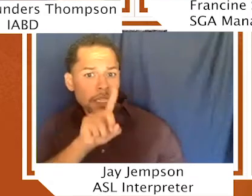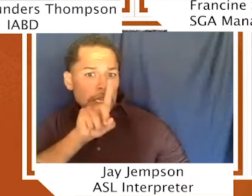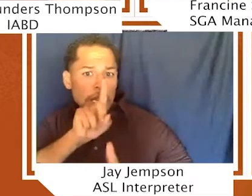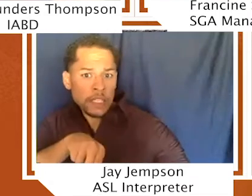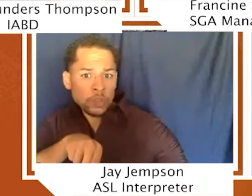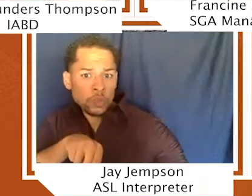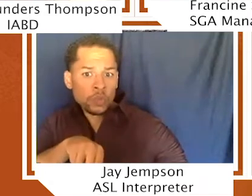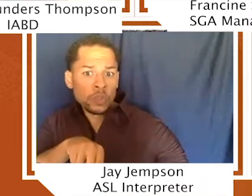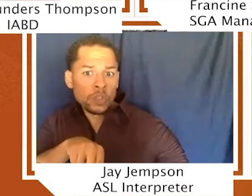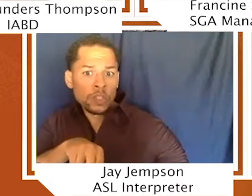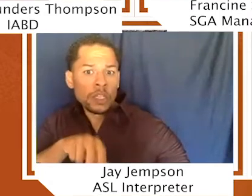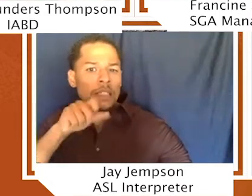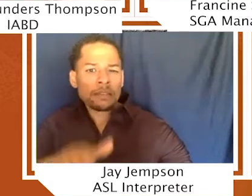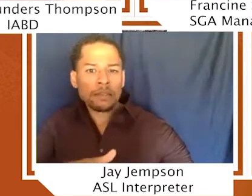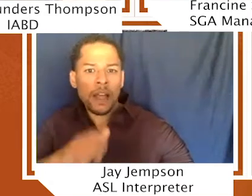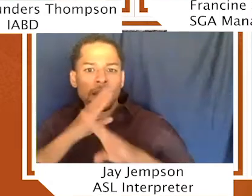in siloed conversation.